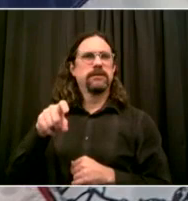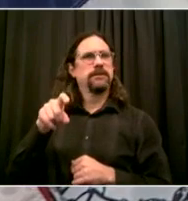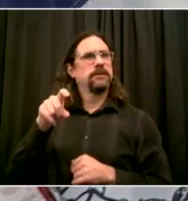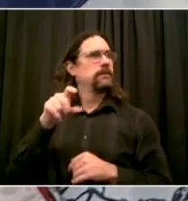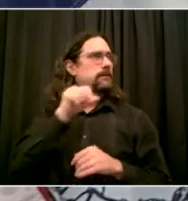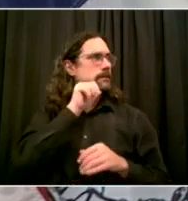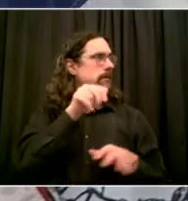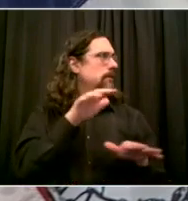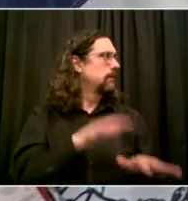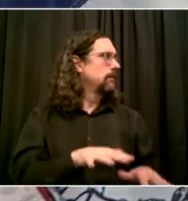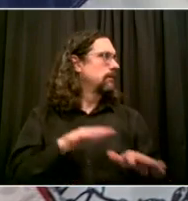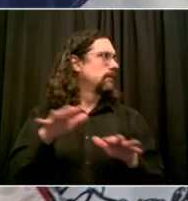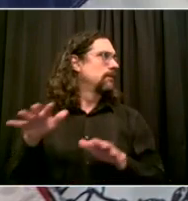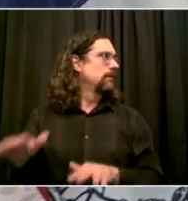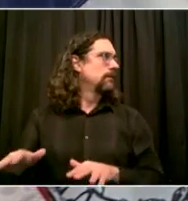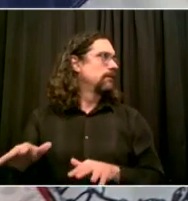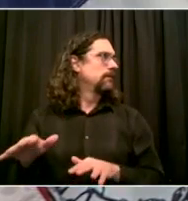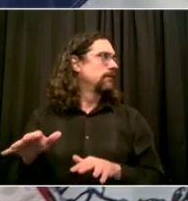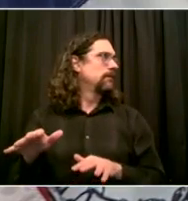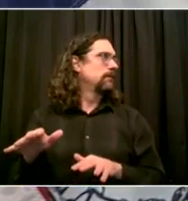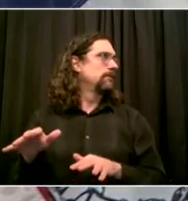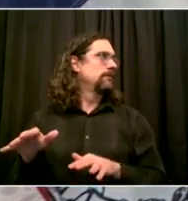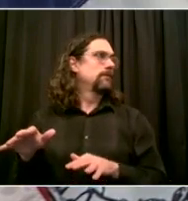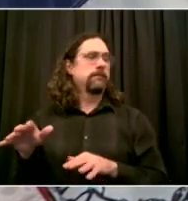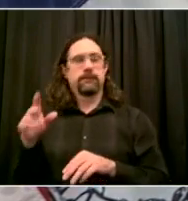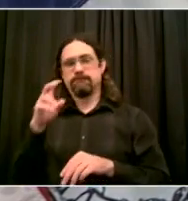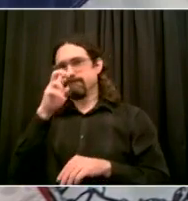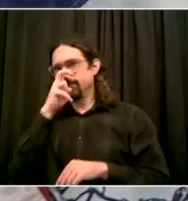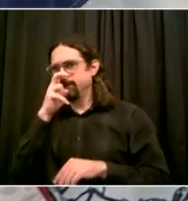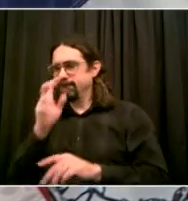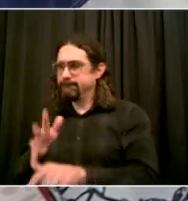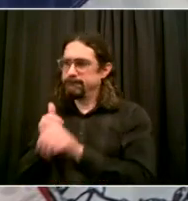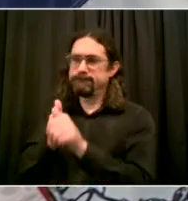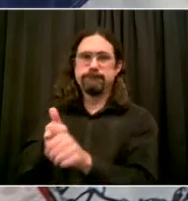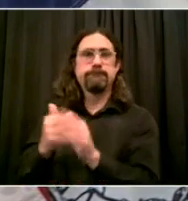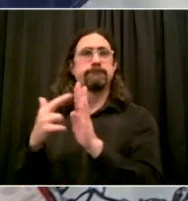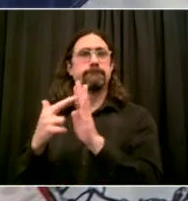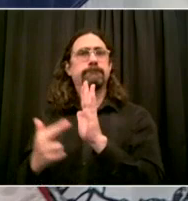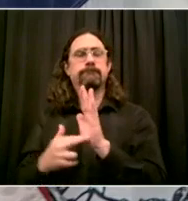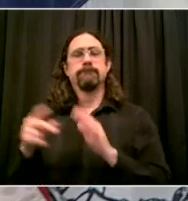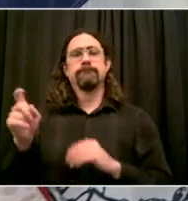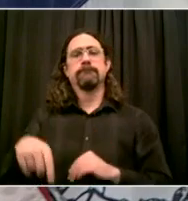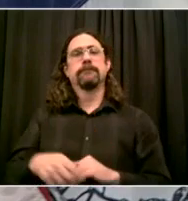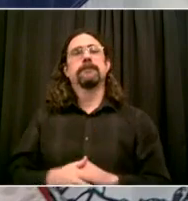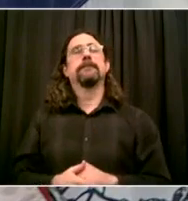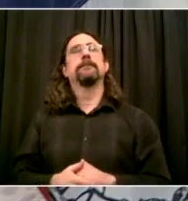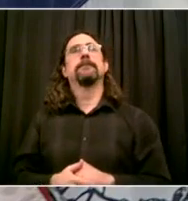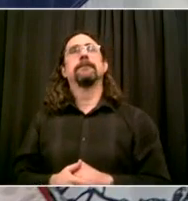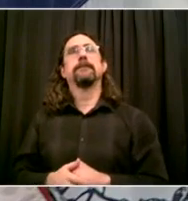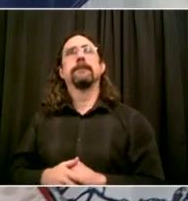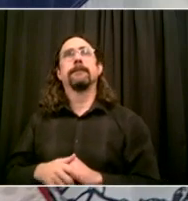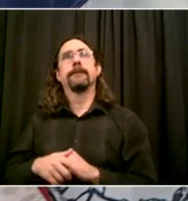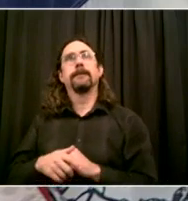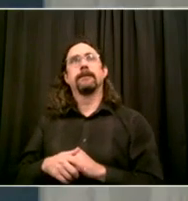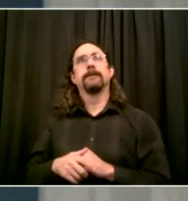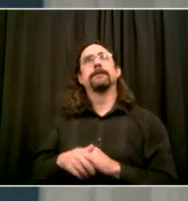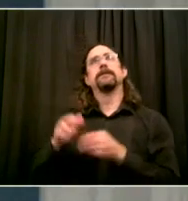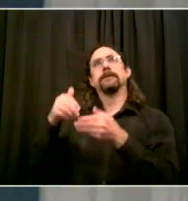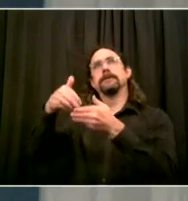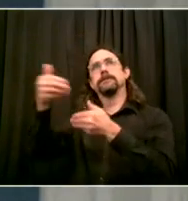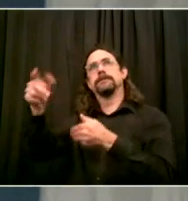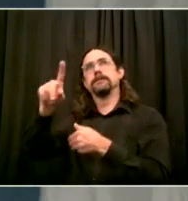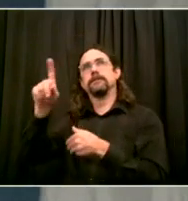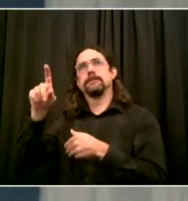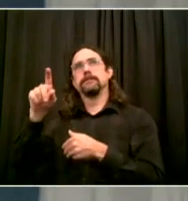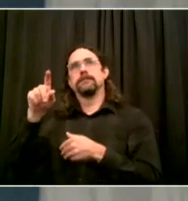Yes, the only thing that I would add is that we do have information, not just from the tracing efforts from Test and